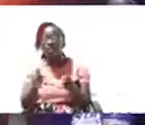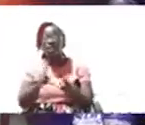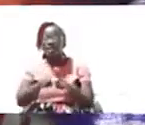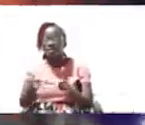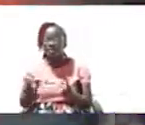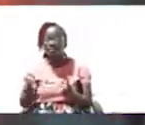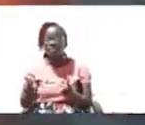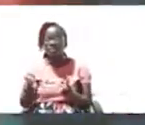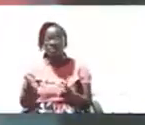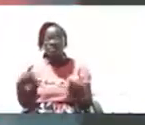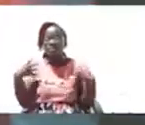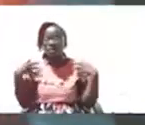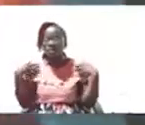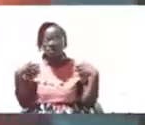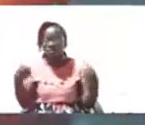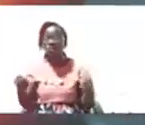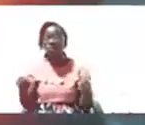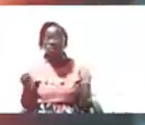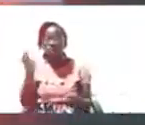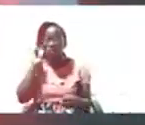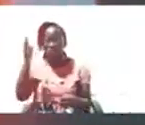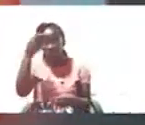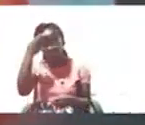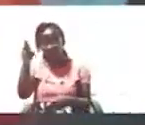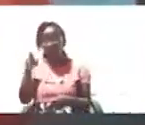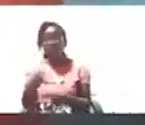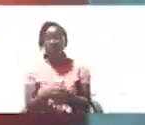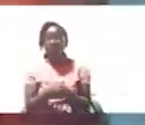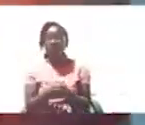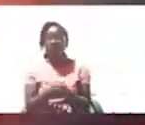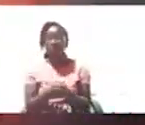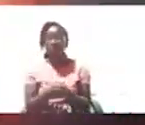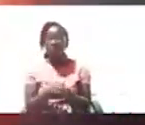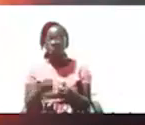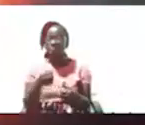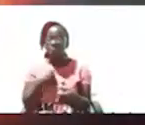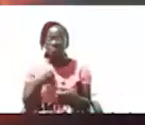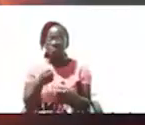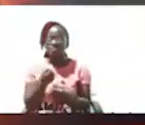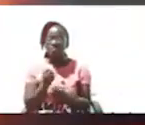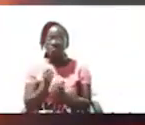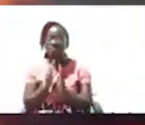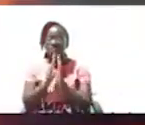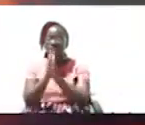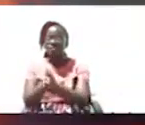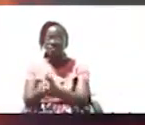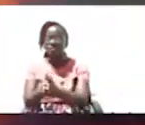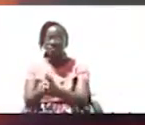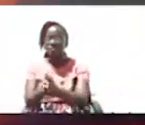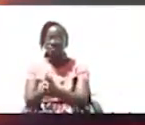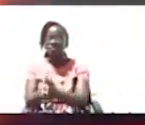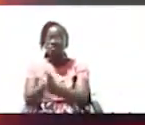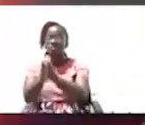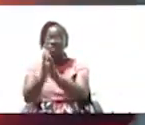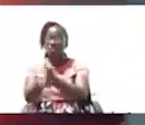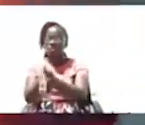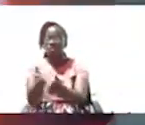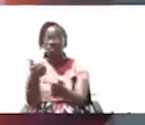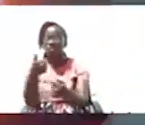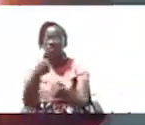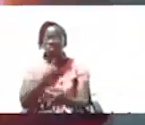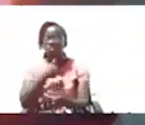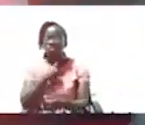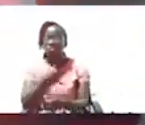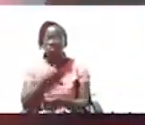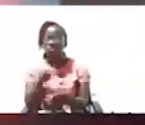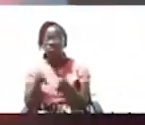Hey! Now me beside me who said. I was asking myself. Eti Yesu ni akwano e kasa